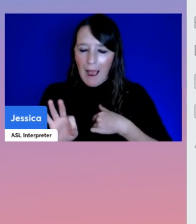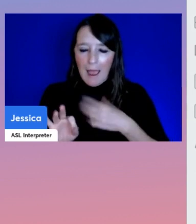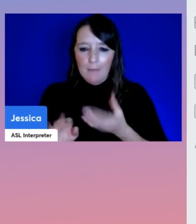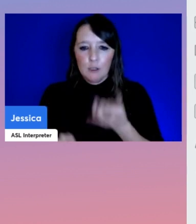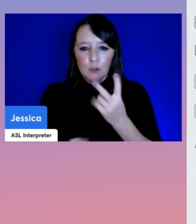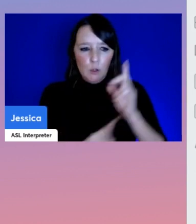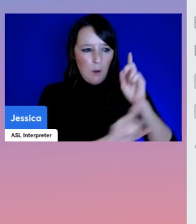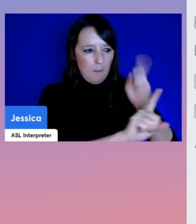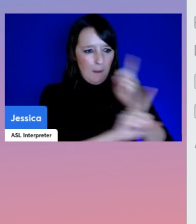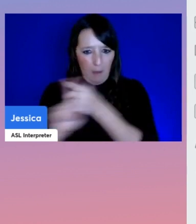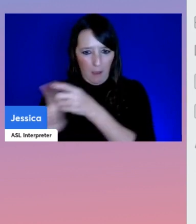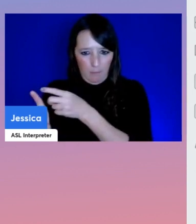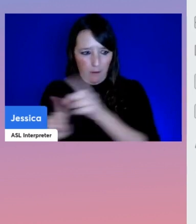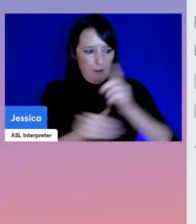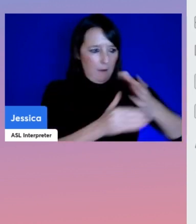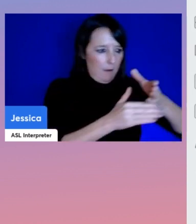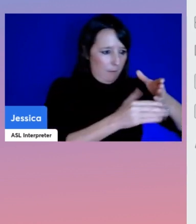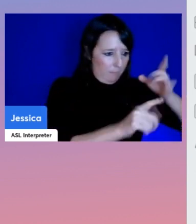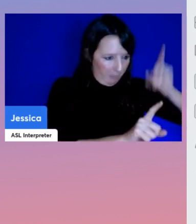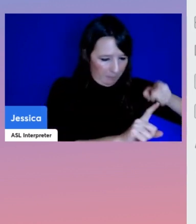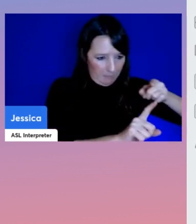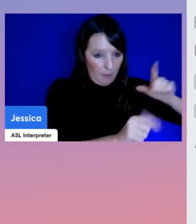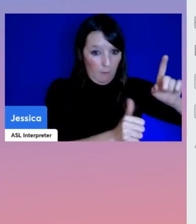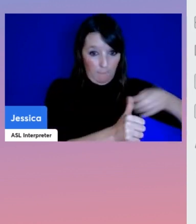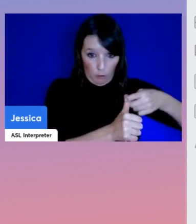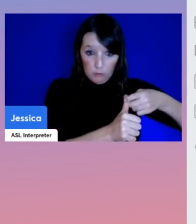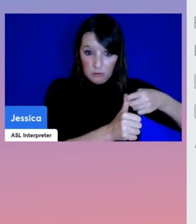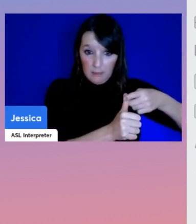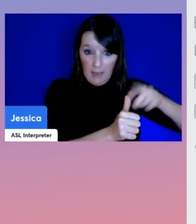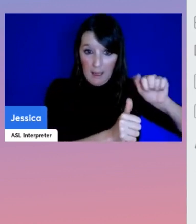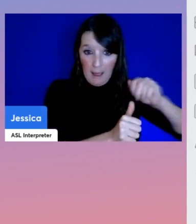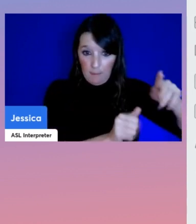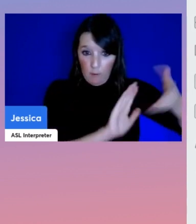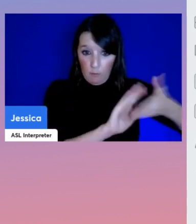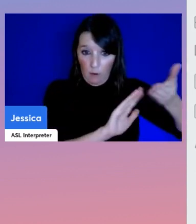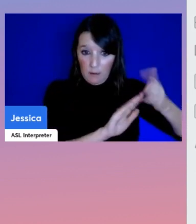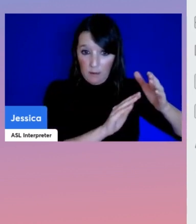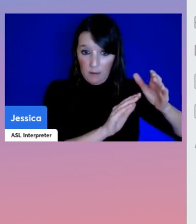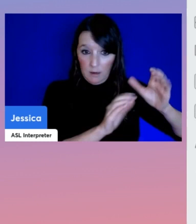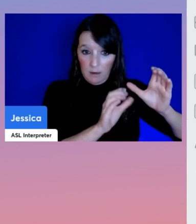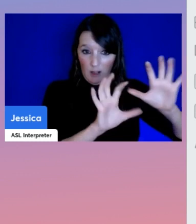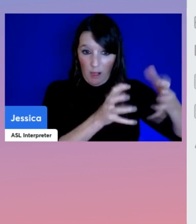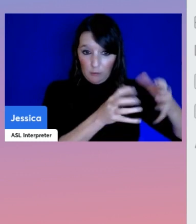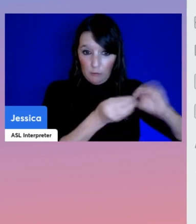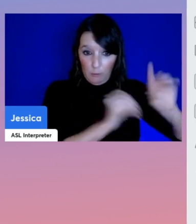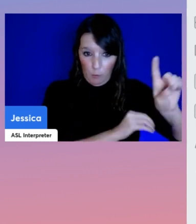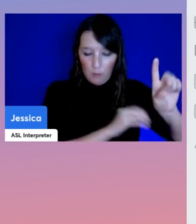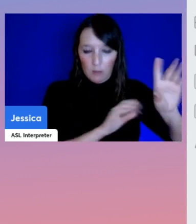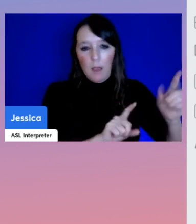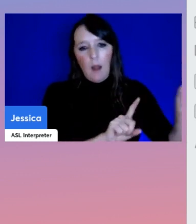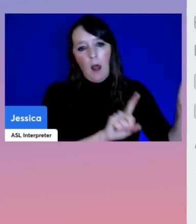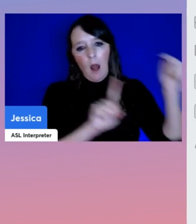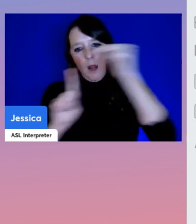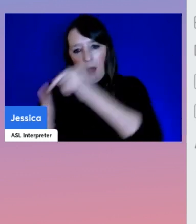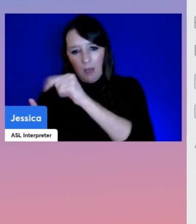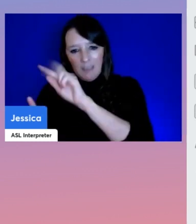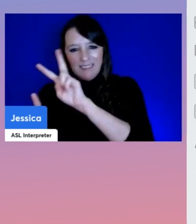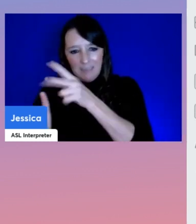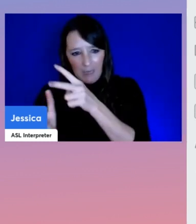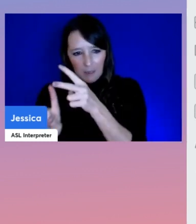for my first application running in cluster 1 and one for my second application running in cluster